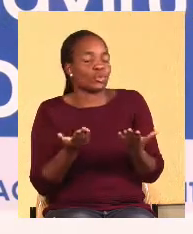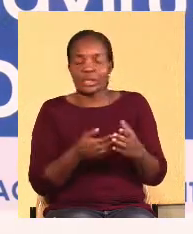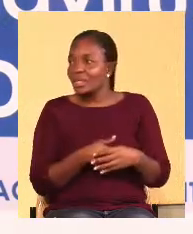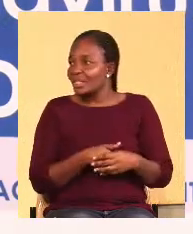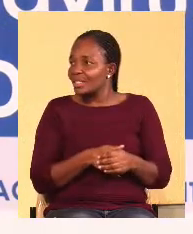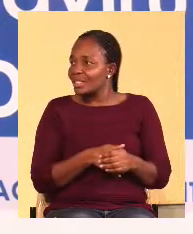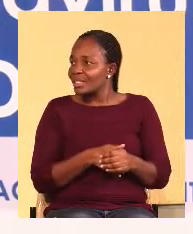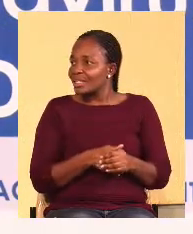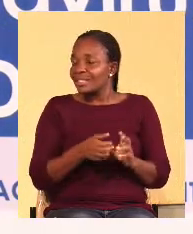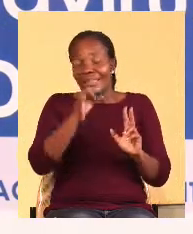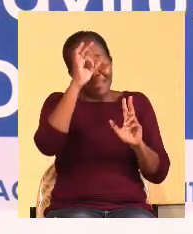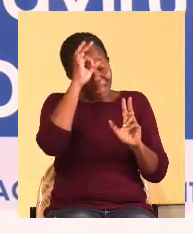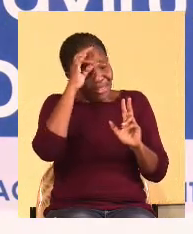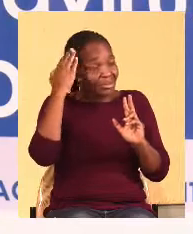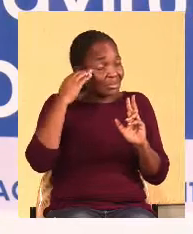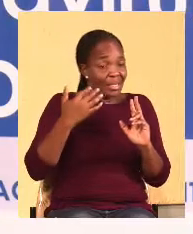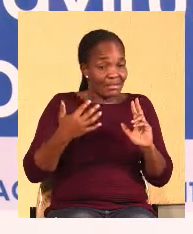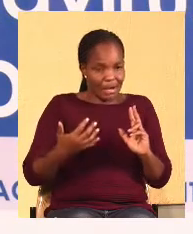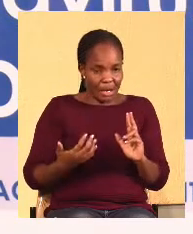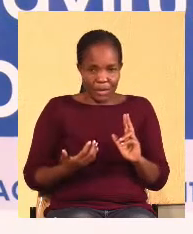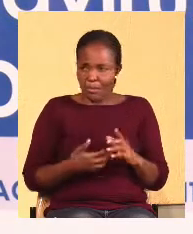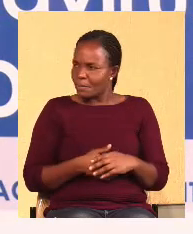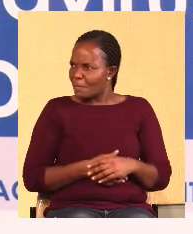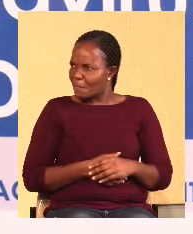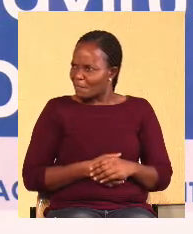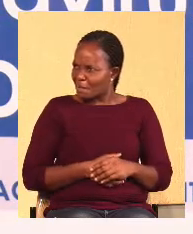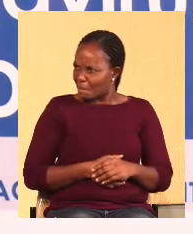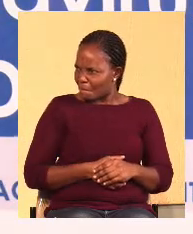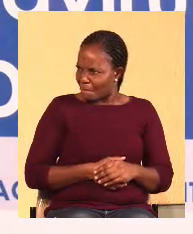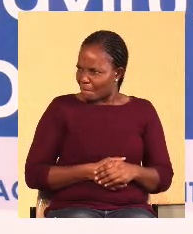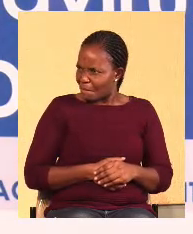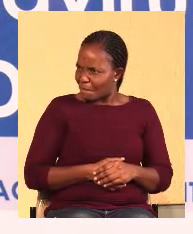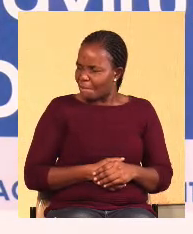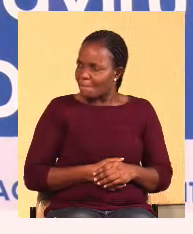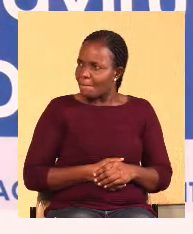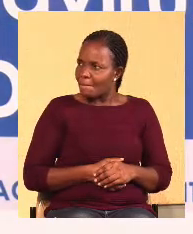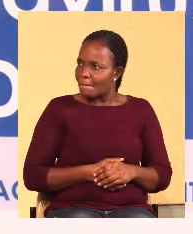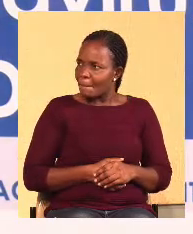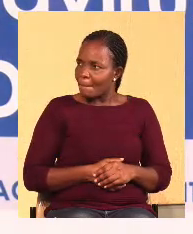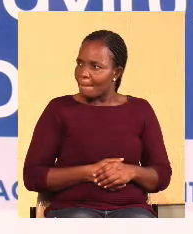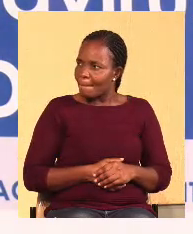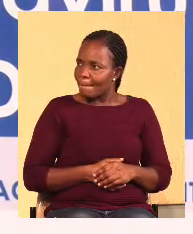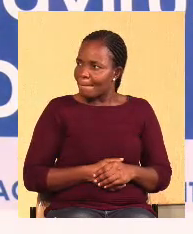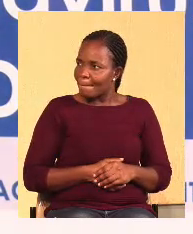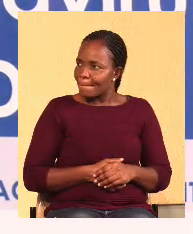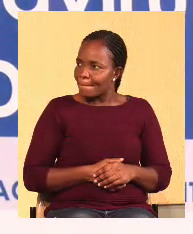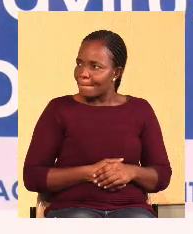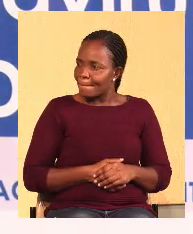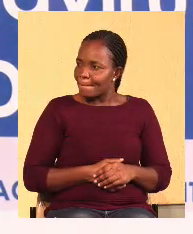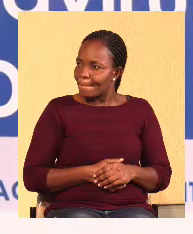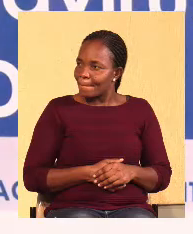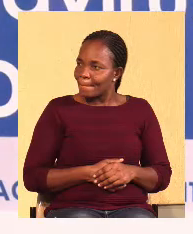also, what are the guidelines in terms of using the most minimum force as possible? That's question number one. Then